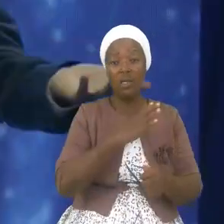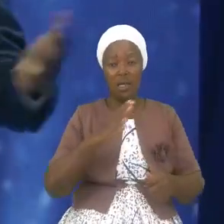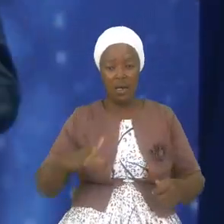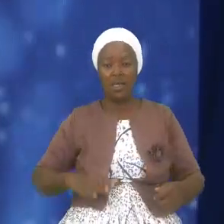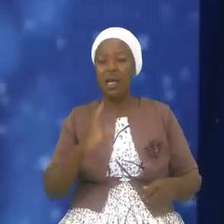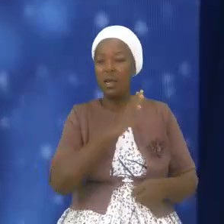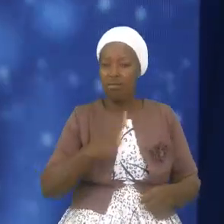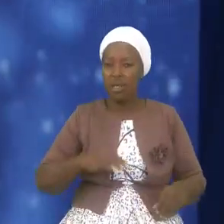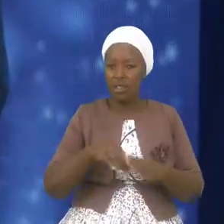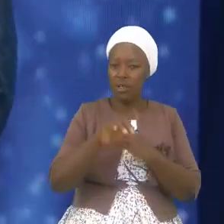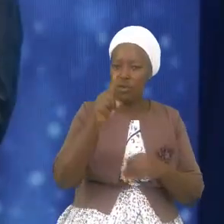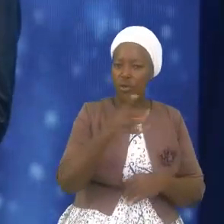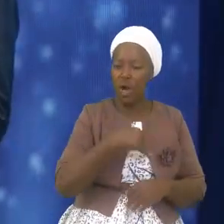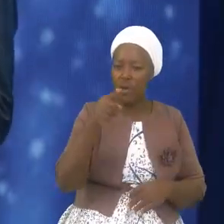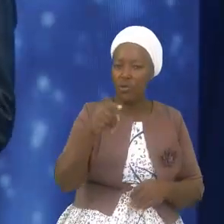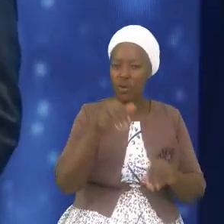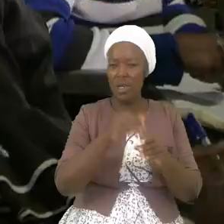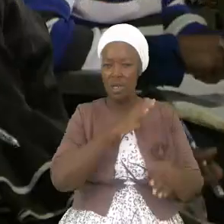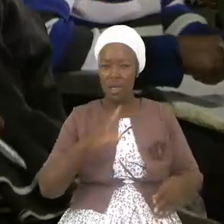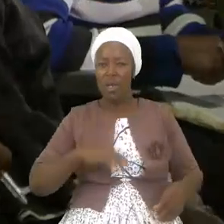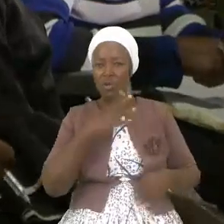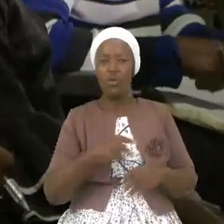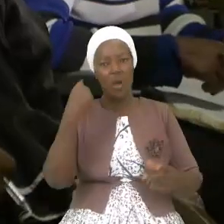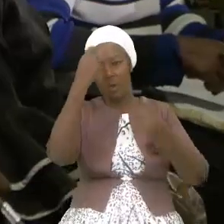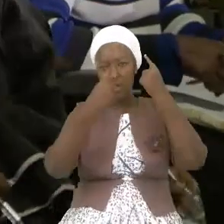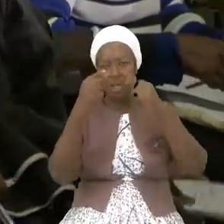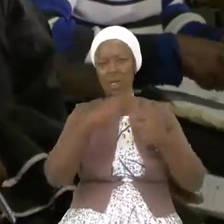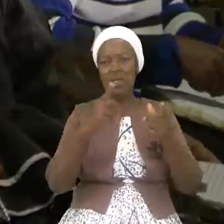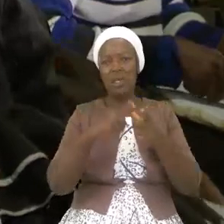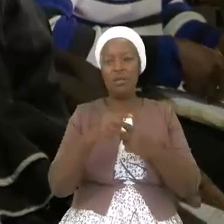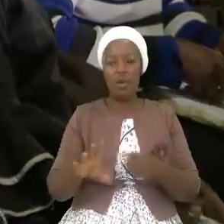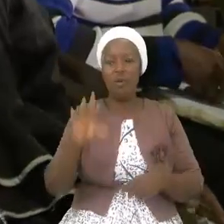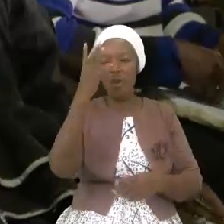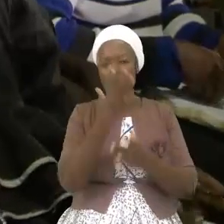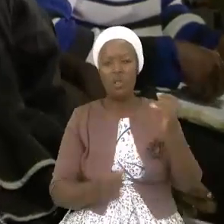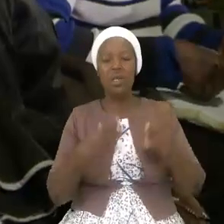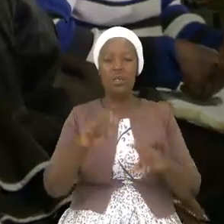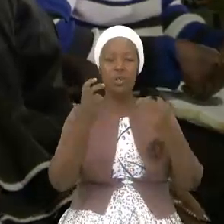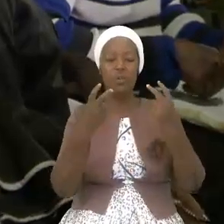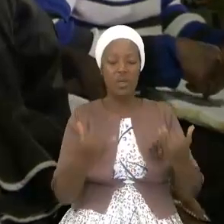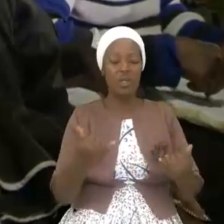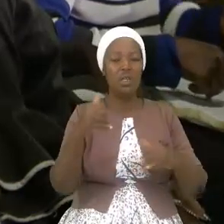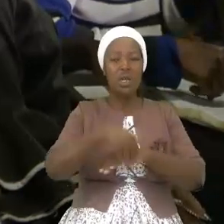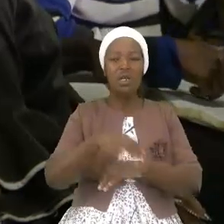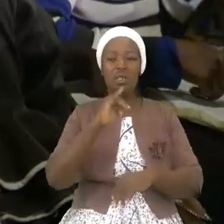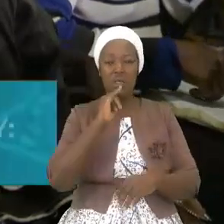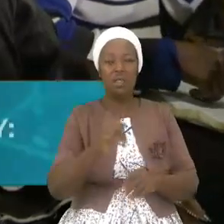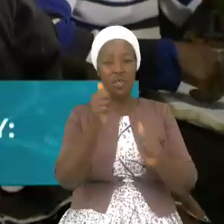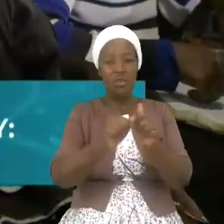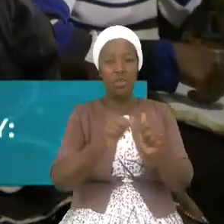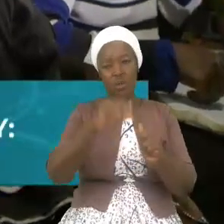you find worthy. The topic tonight, each man weighed by the Almighty,